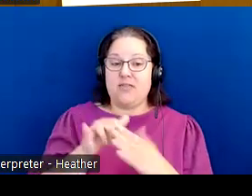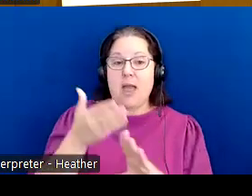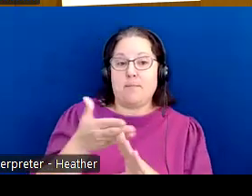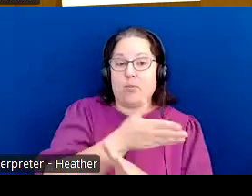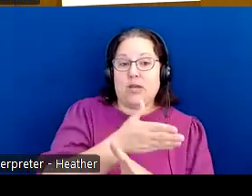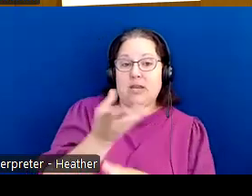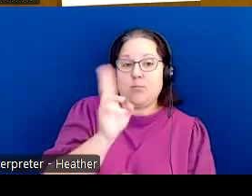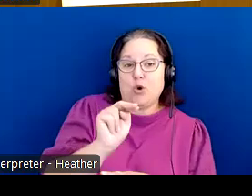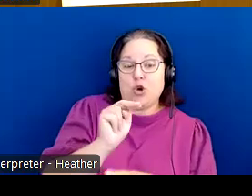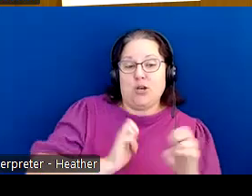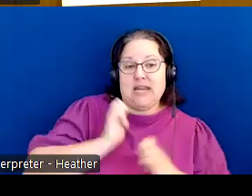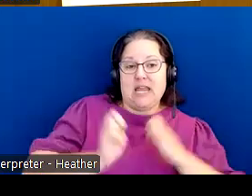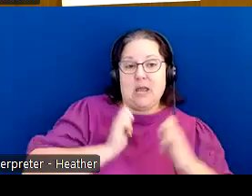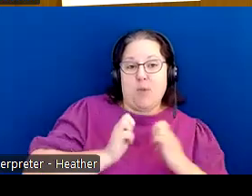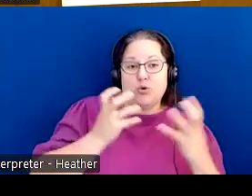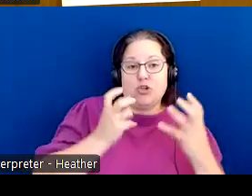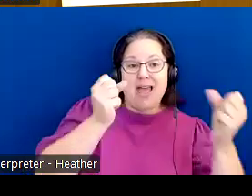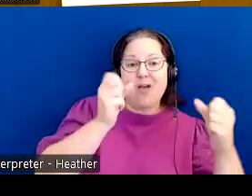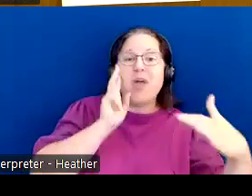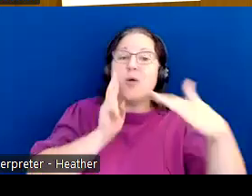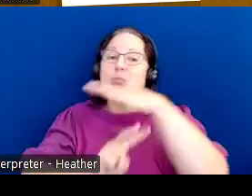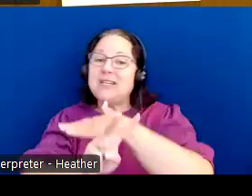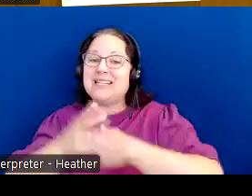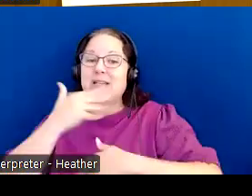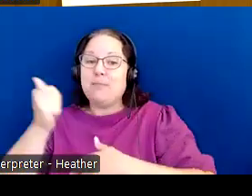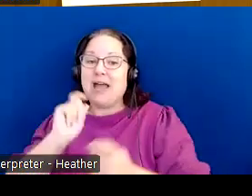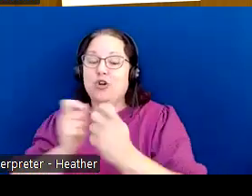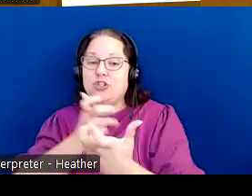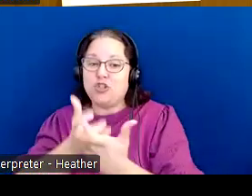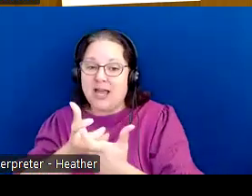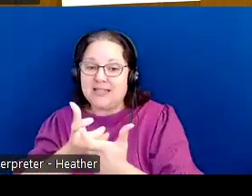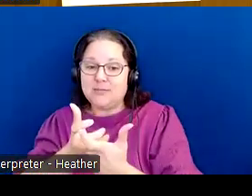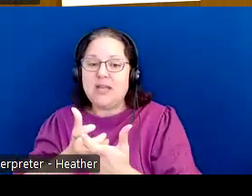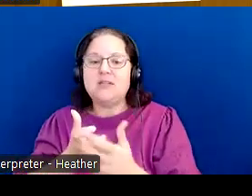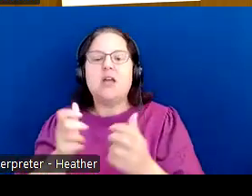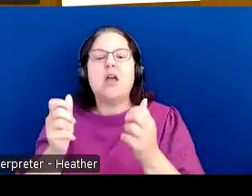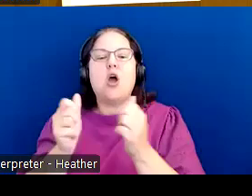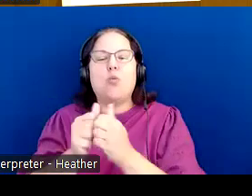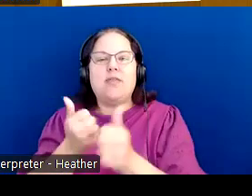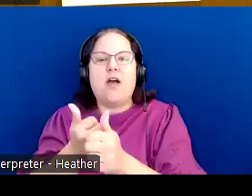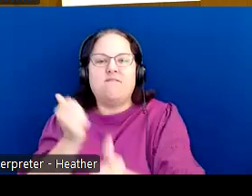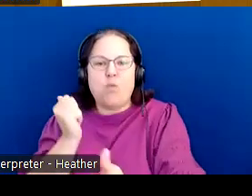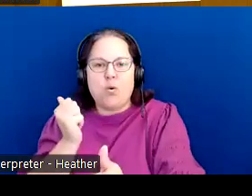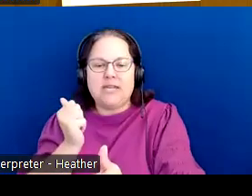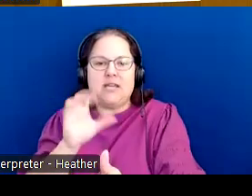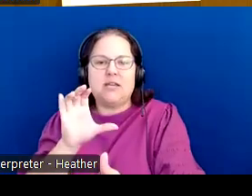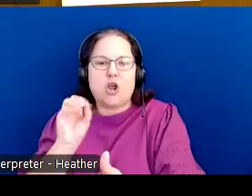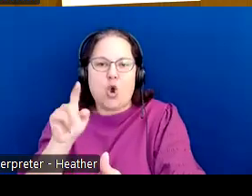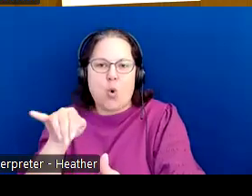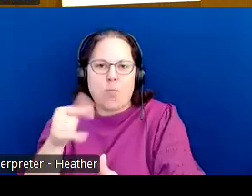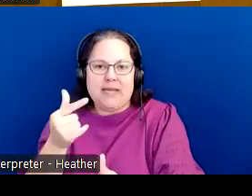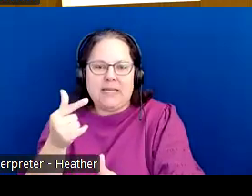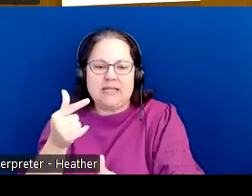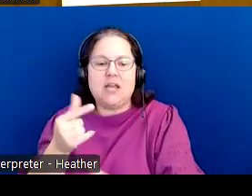emotional health predicted better adjustment and was related to less use of avoidant coping strategies, and that less use of